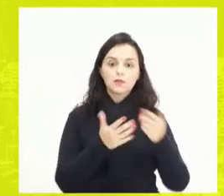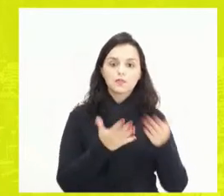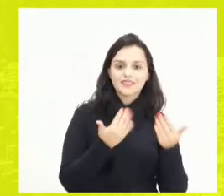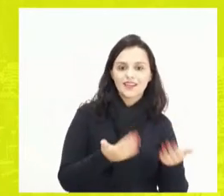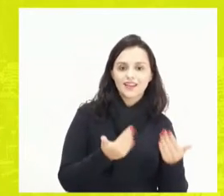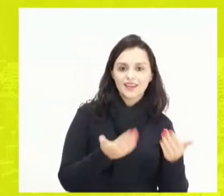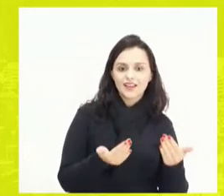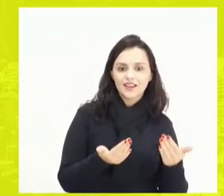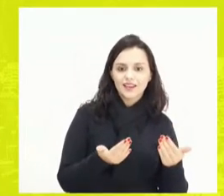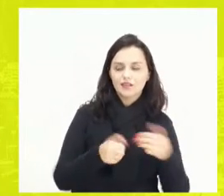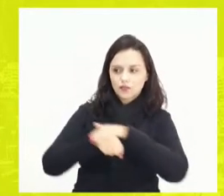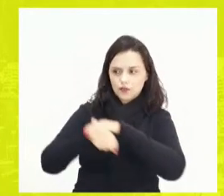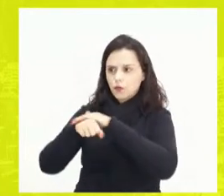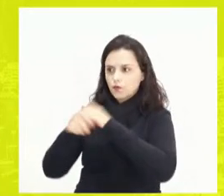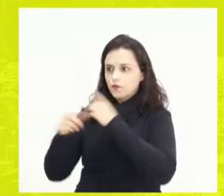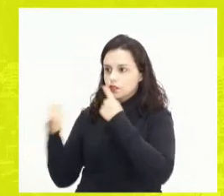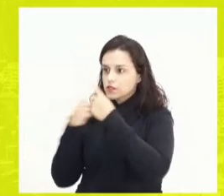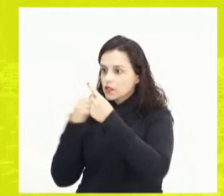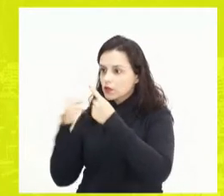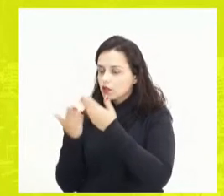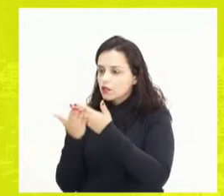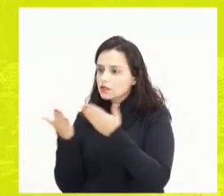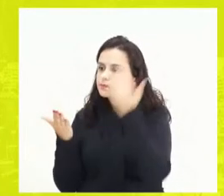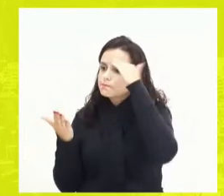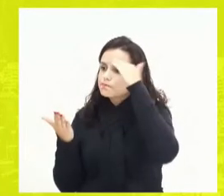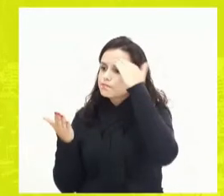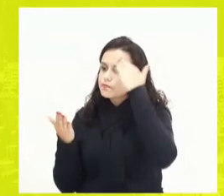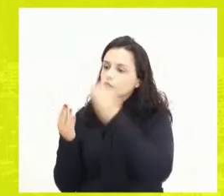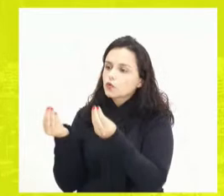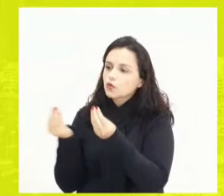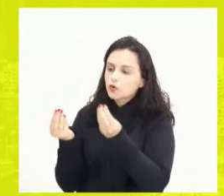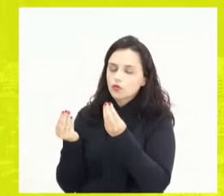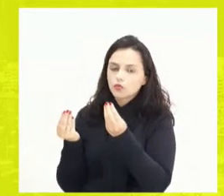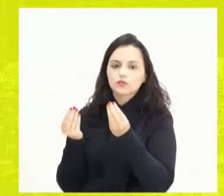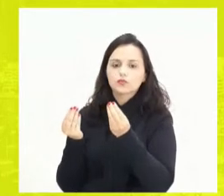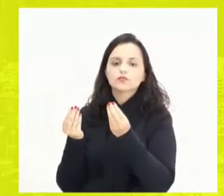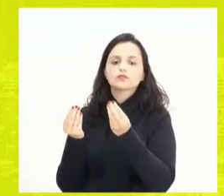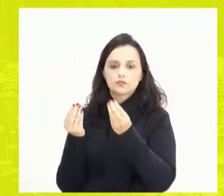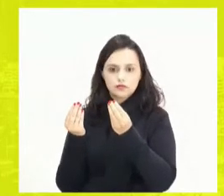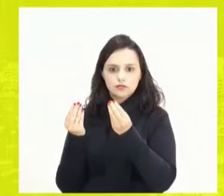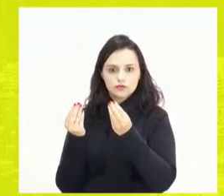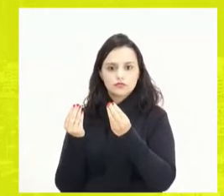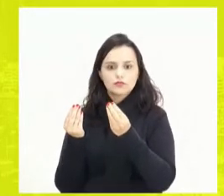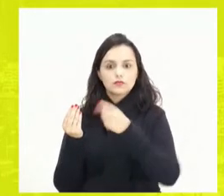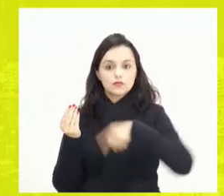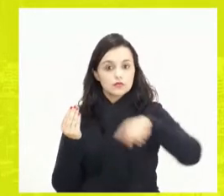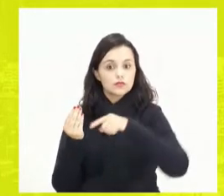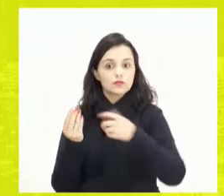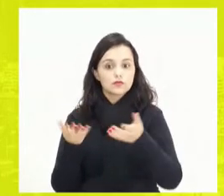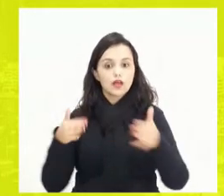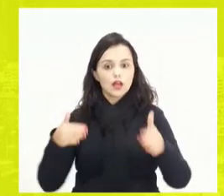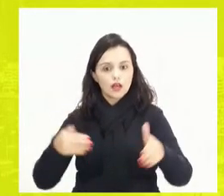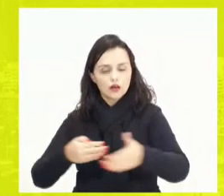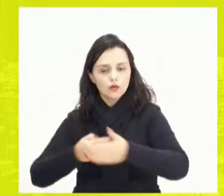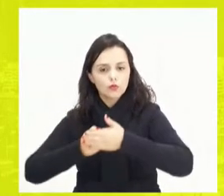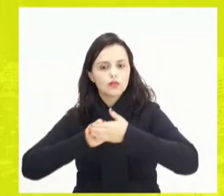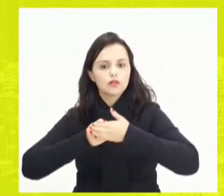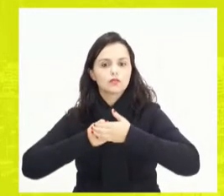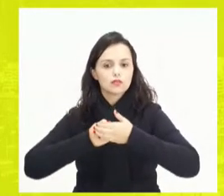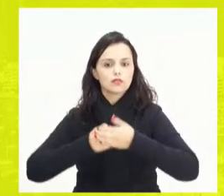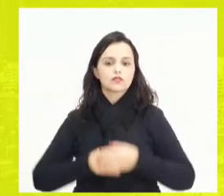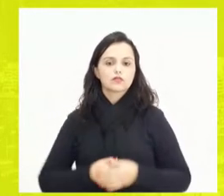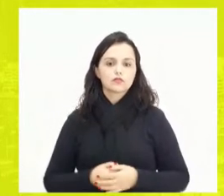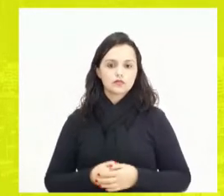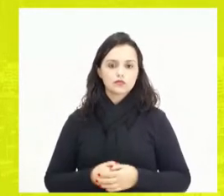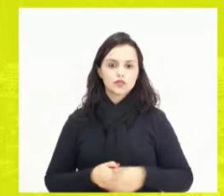we going to talk to these people and understand how we are going to uh work with this post hard